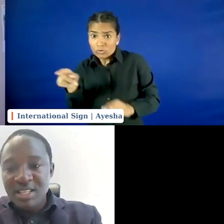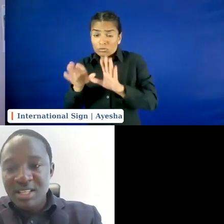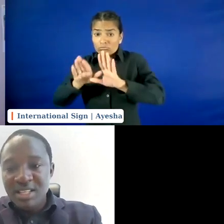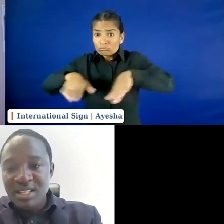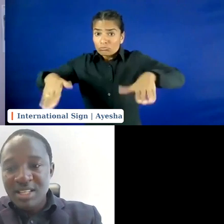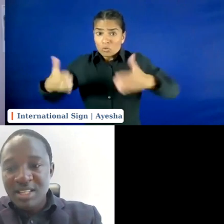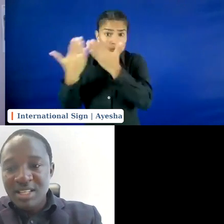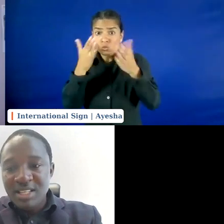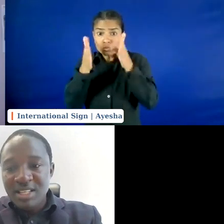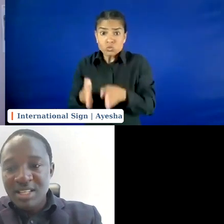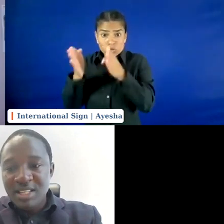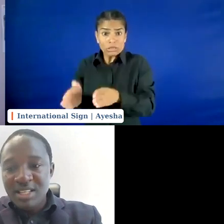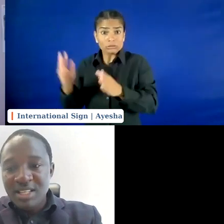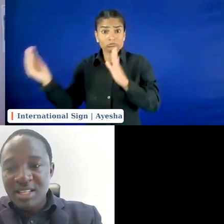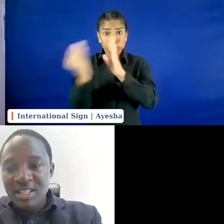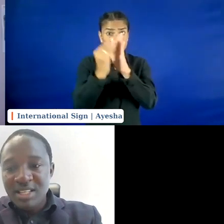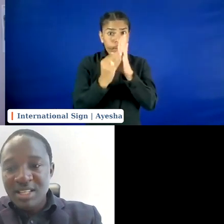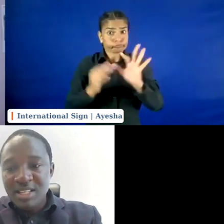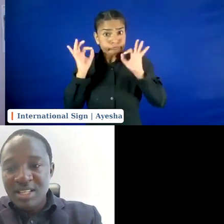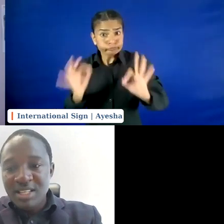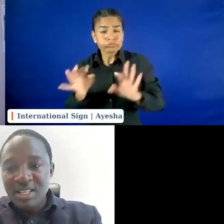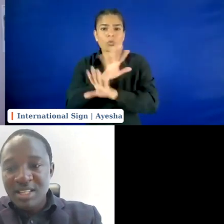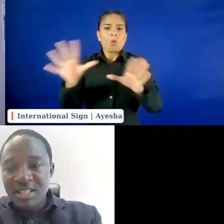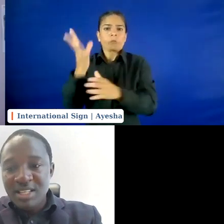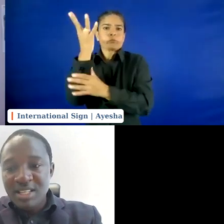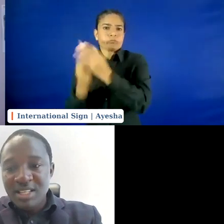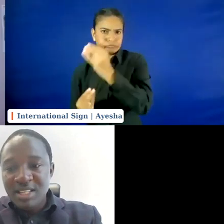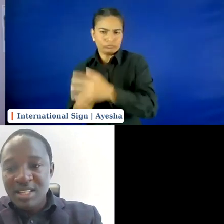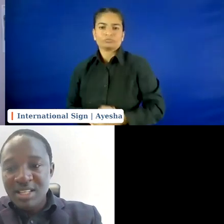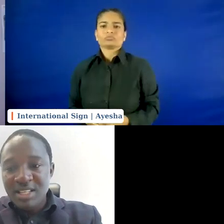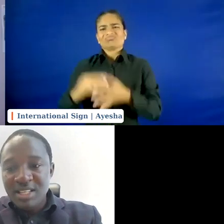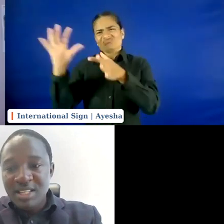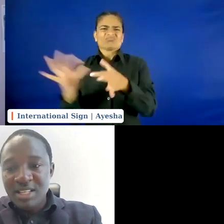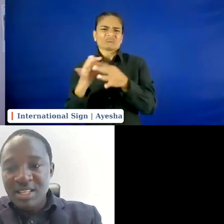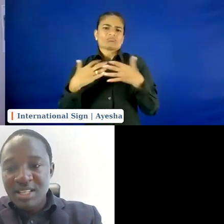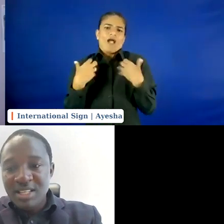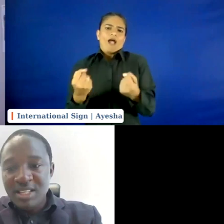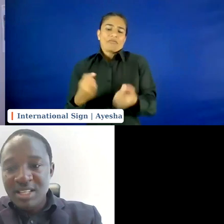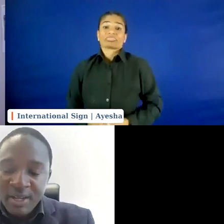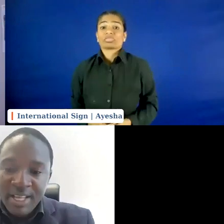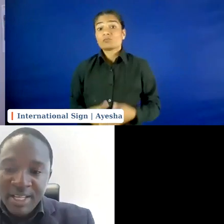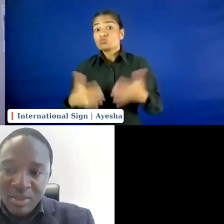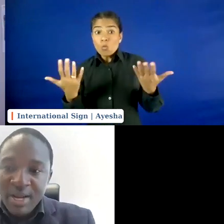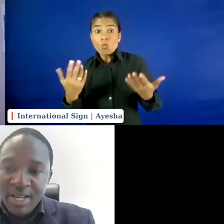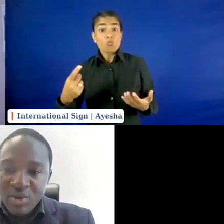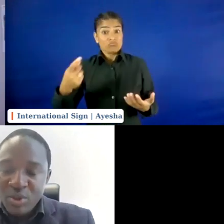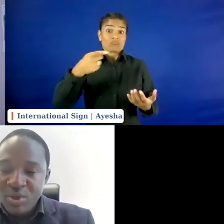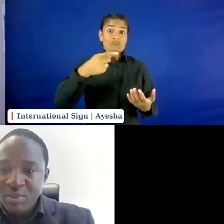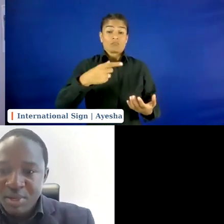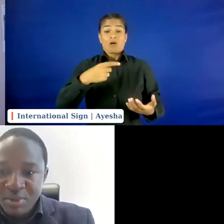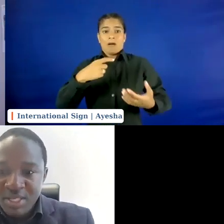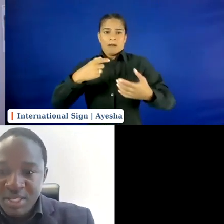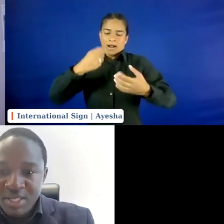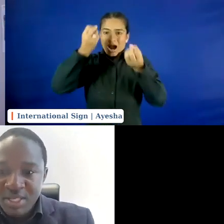under health, they can be brought onto. Yeah, so I agree with you. Interoperability is key. We are trying to invest in that, and that's our